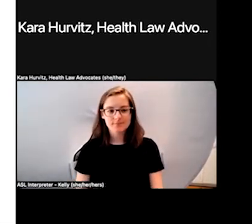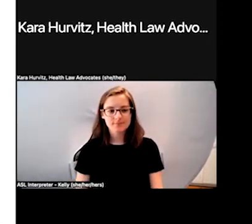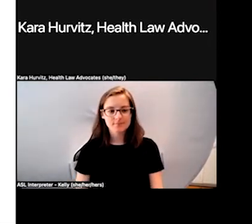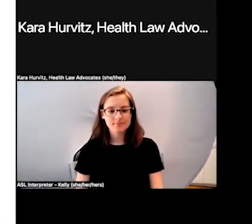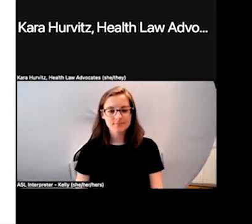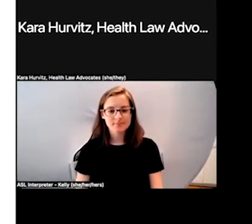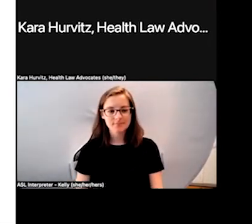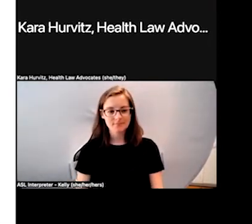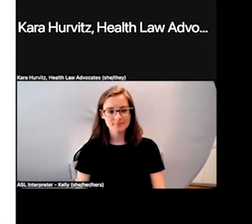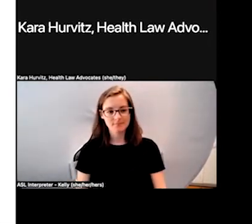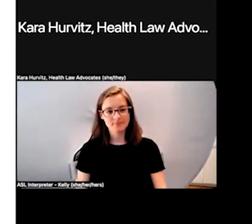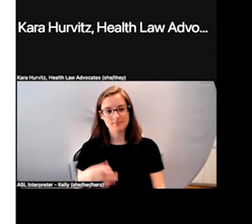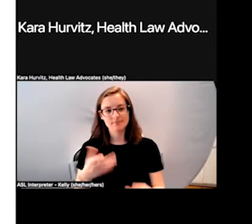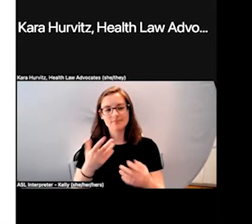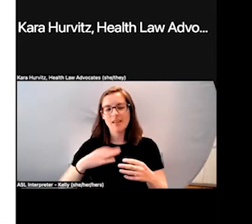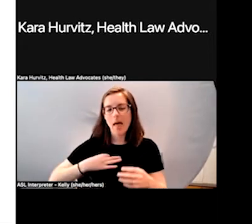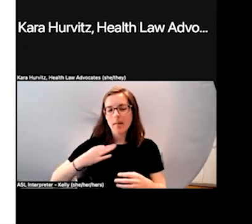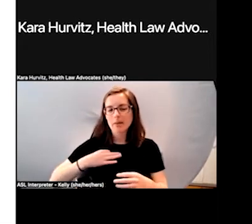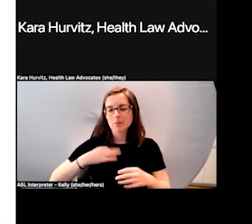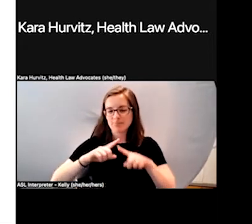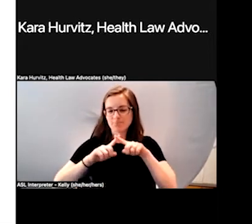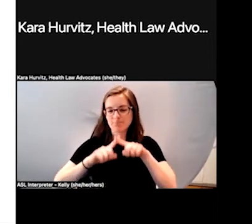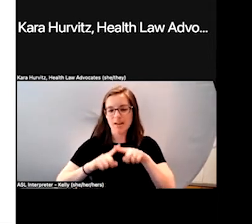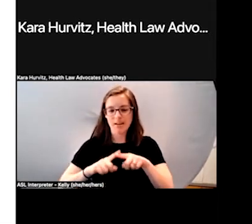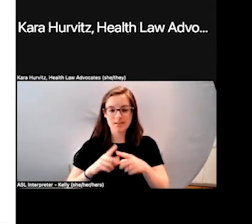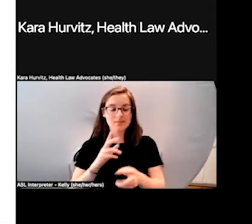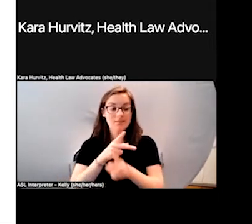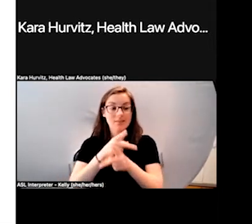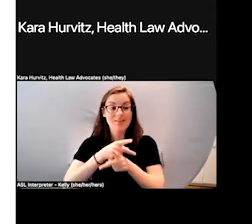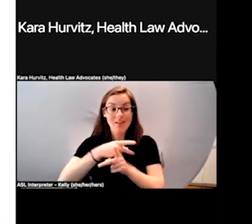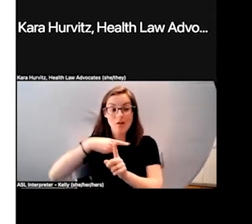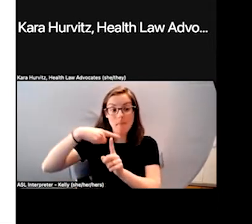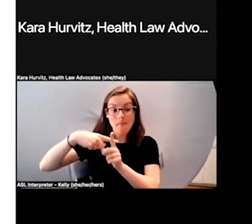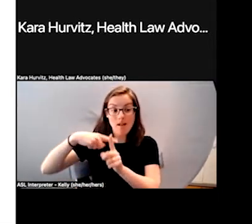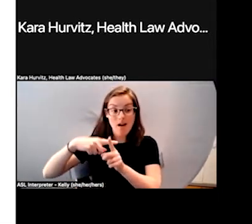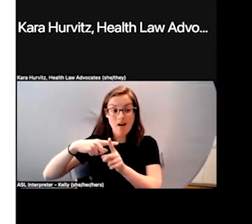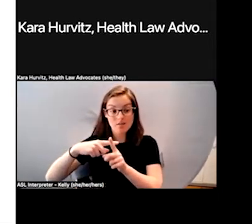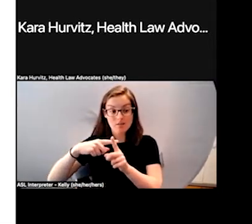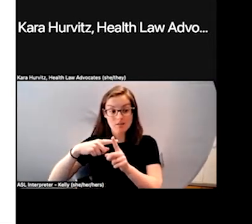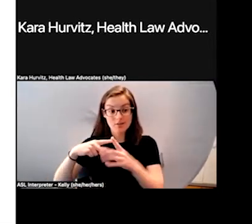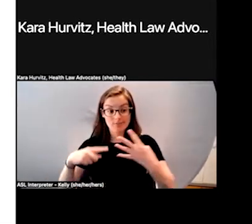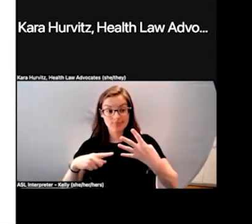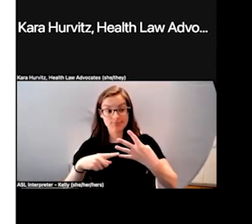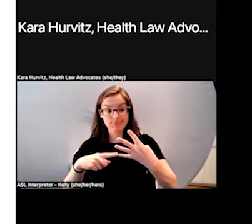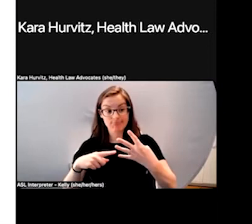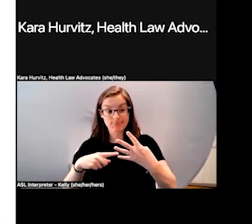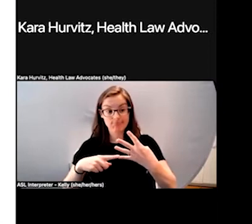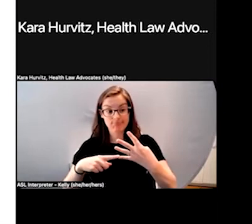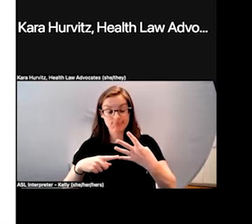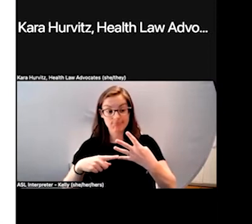And there's different eligibility for these programs. Care Plus is basically if you're an adult